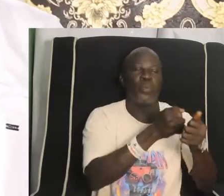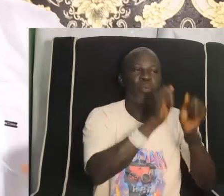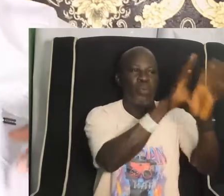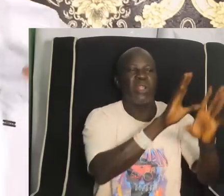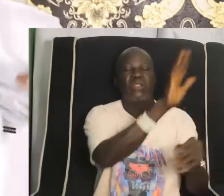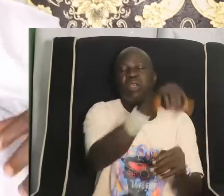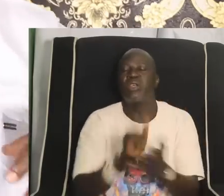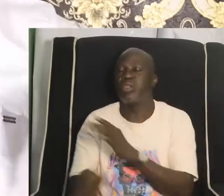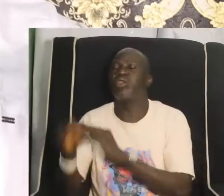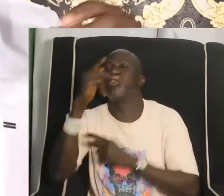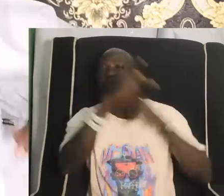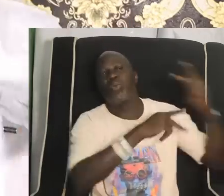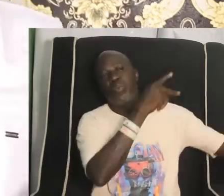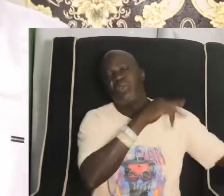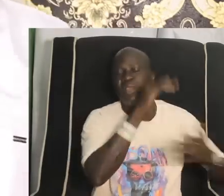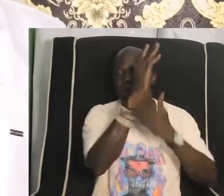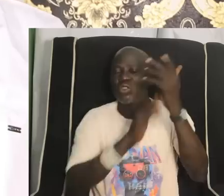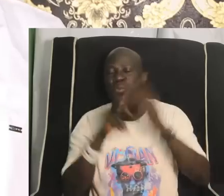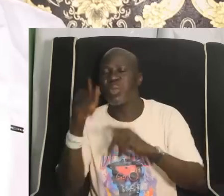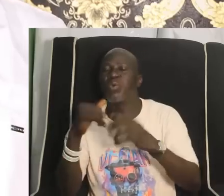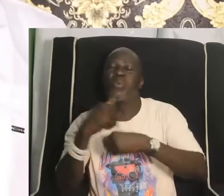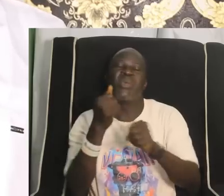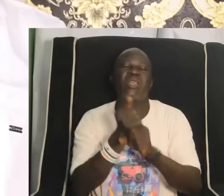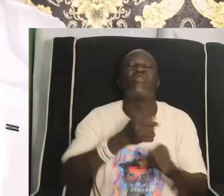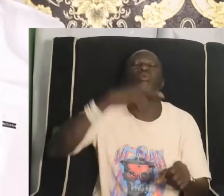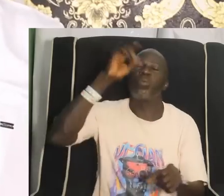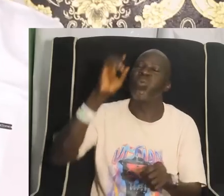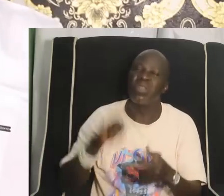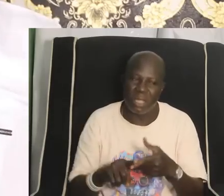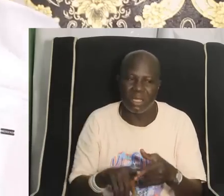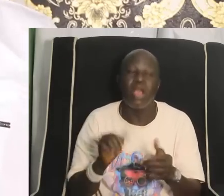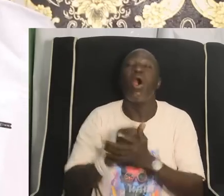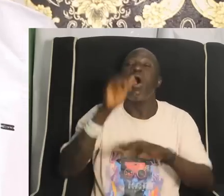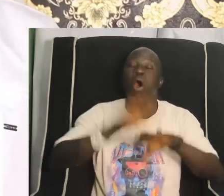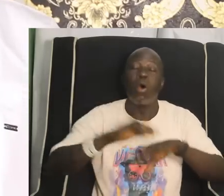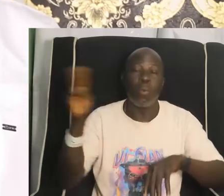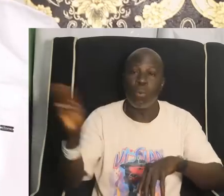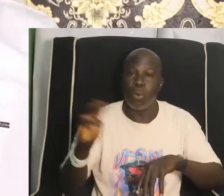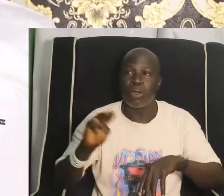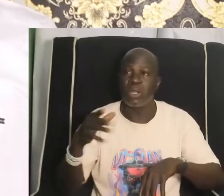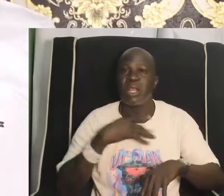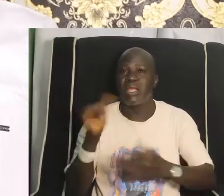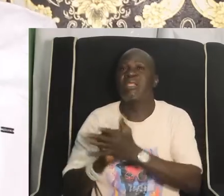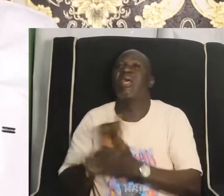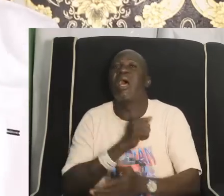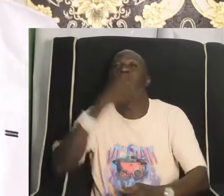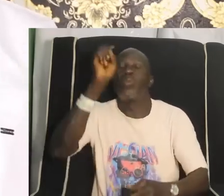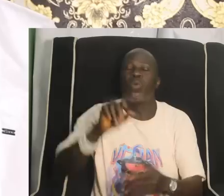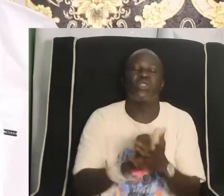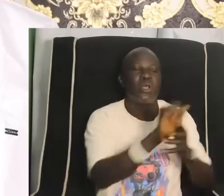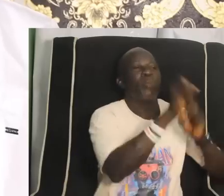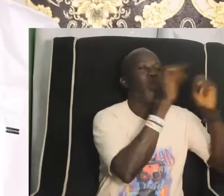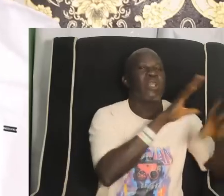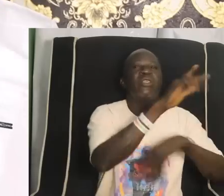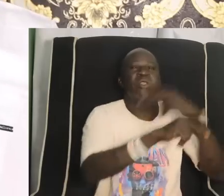bless the prophet and when it awon kan ti so di oran yan pe so people are making compulsory ni ojo aje bayi on Monday like this awon kokko ta woli lo re they first